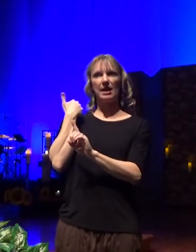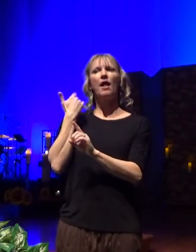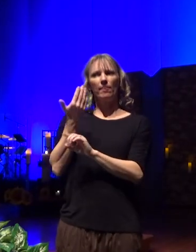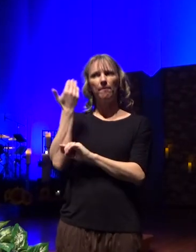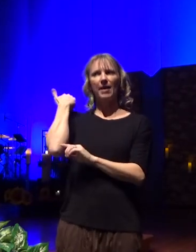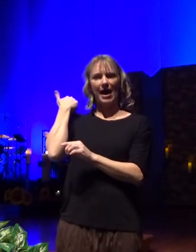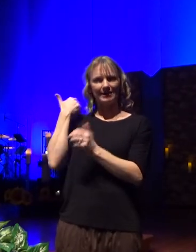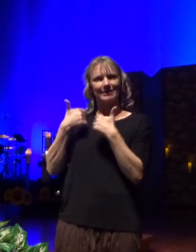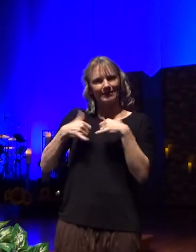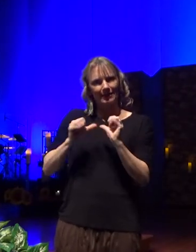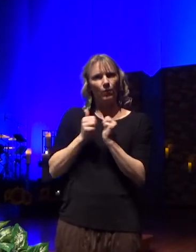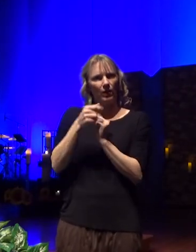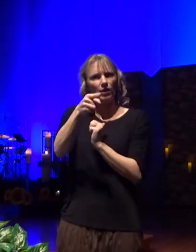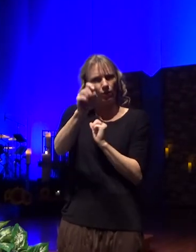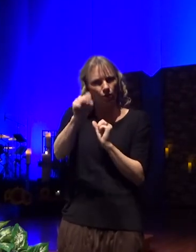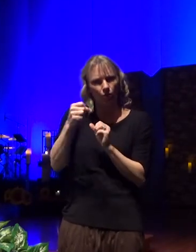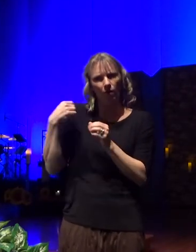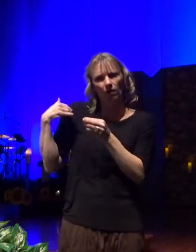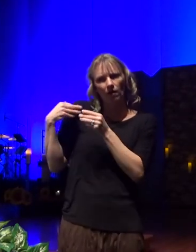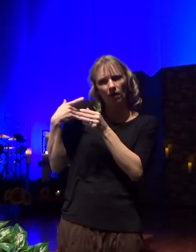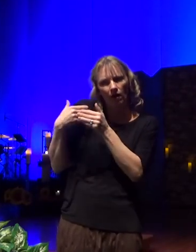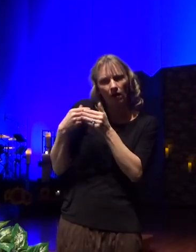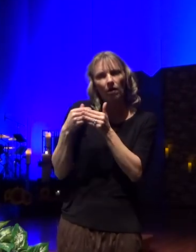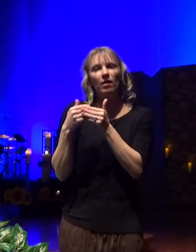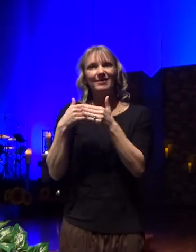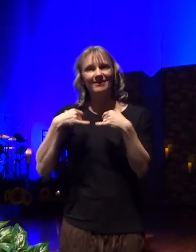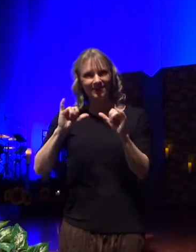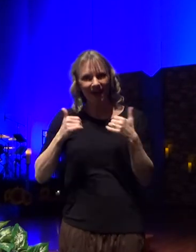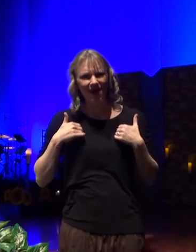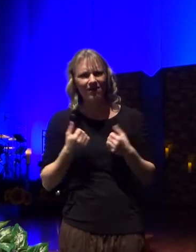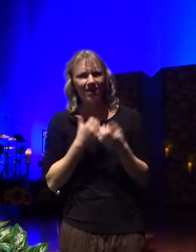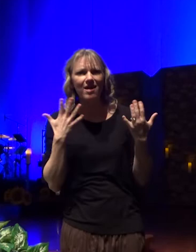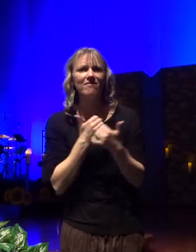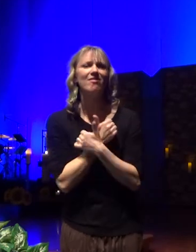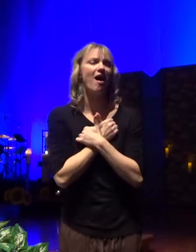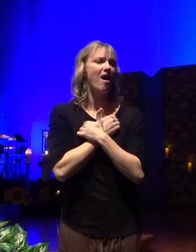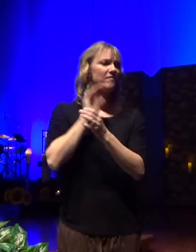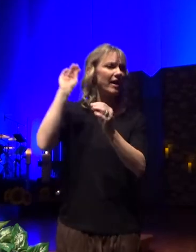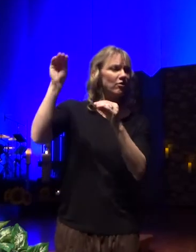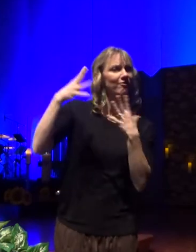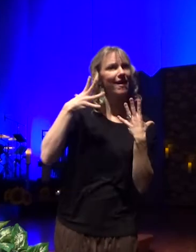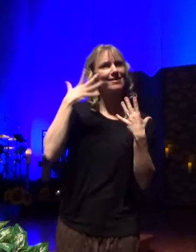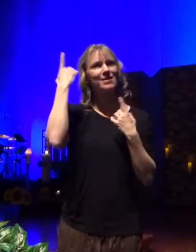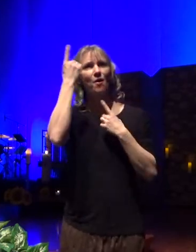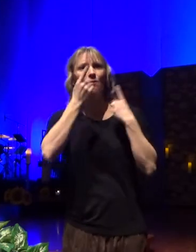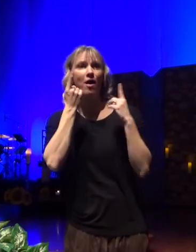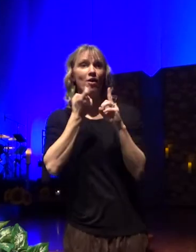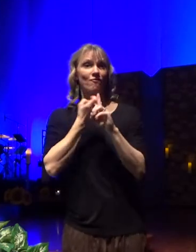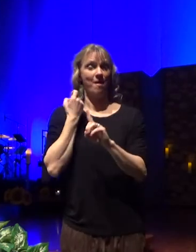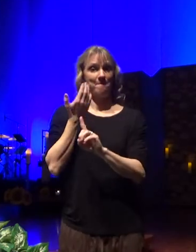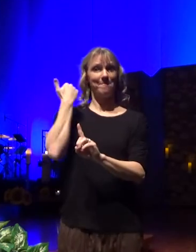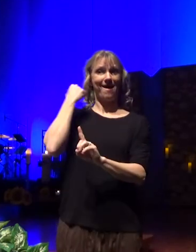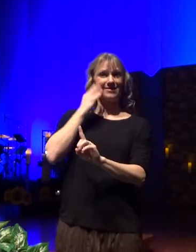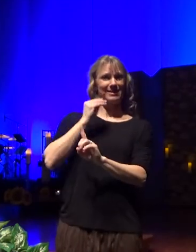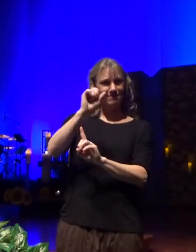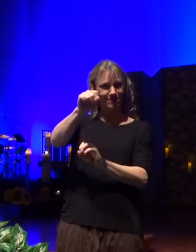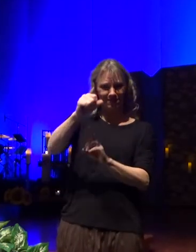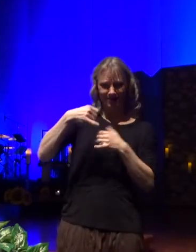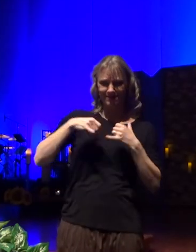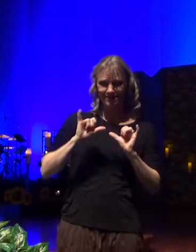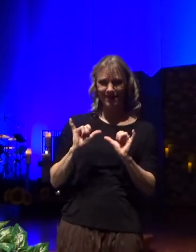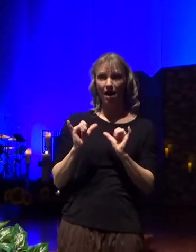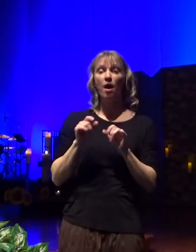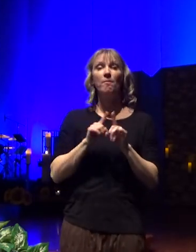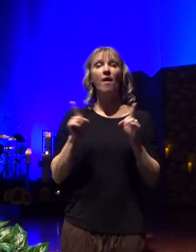you don't take the past with you. It doesn't mean that there still isn't so much love and grace and wonder to mine from those past